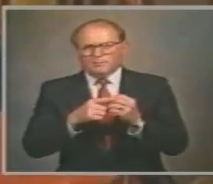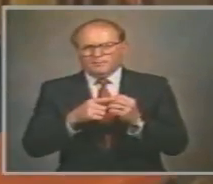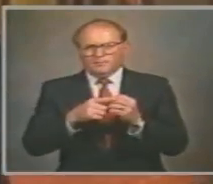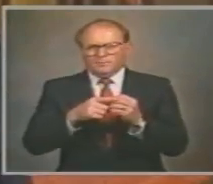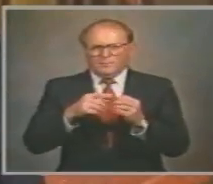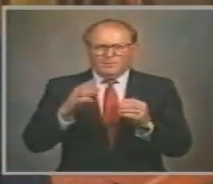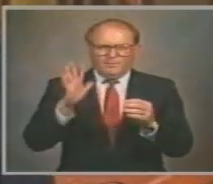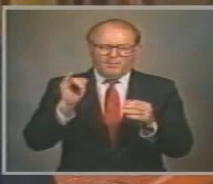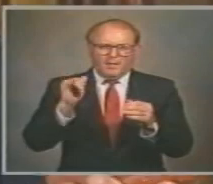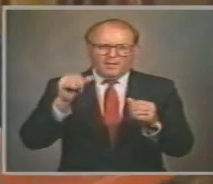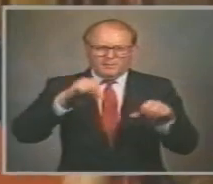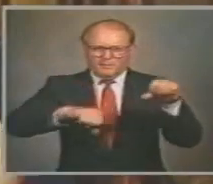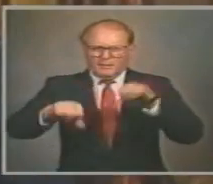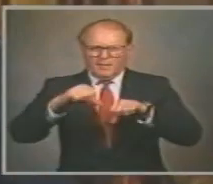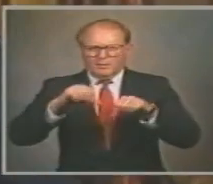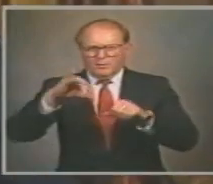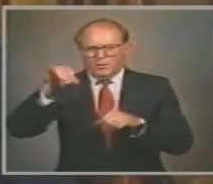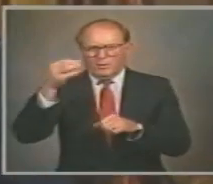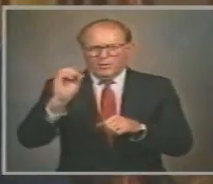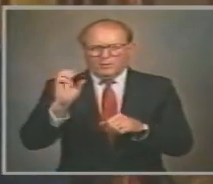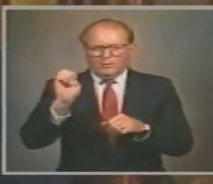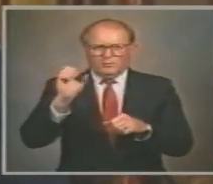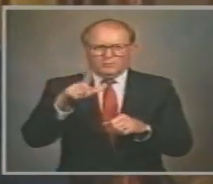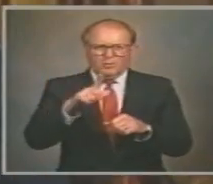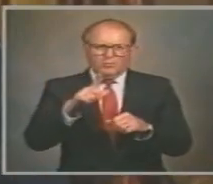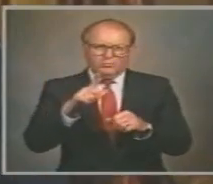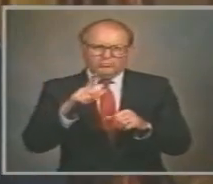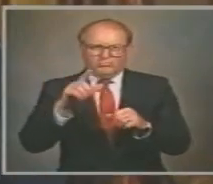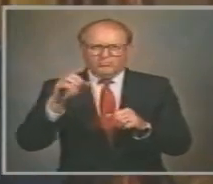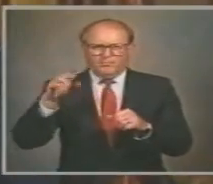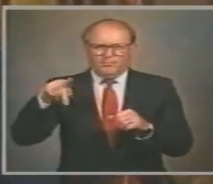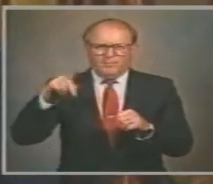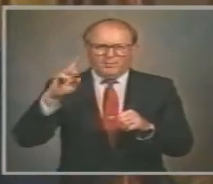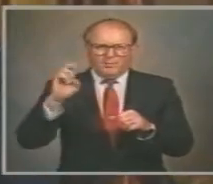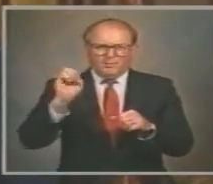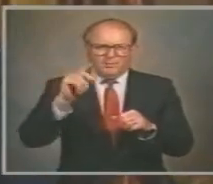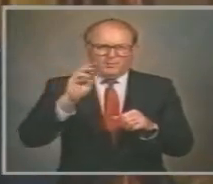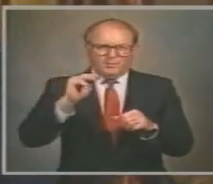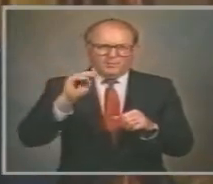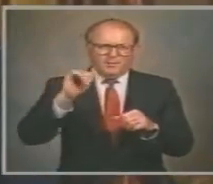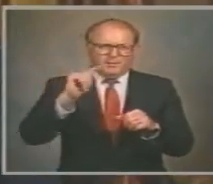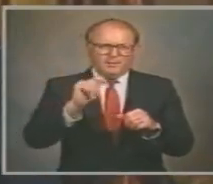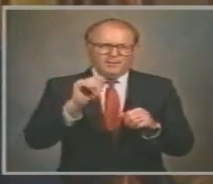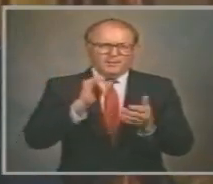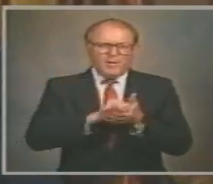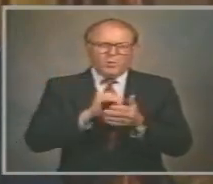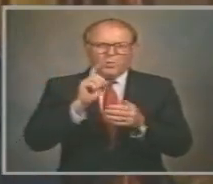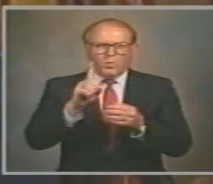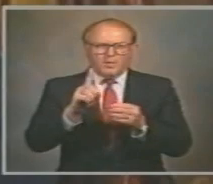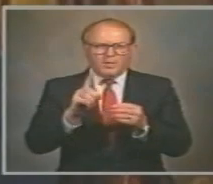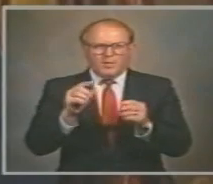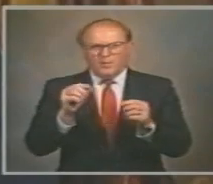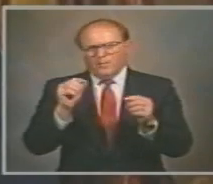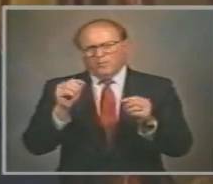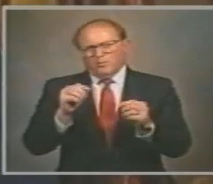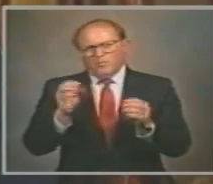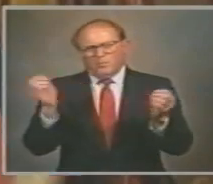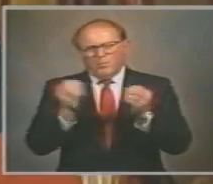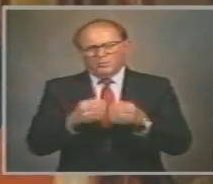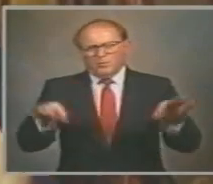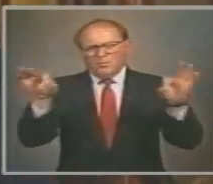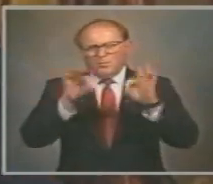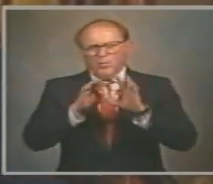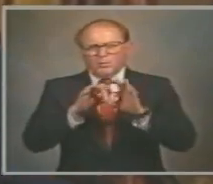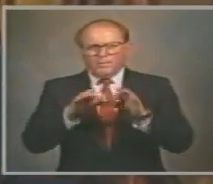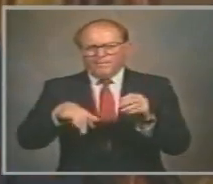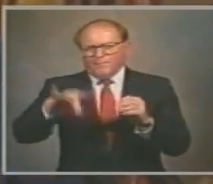Joel Primack of the University of California at Santa Cruz as one of the major discoveries of the century. In